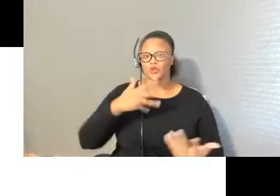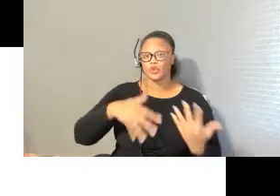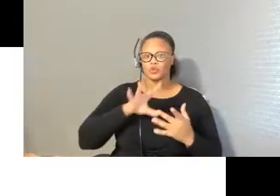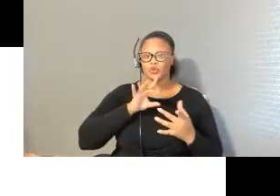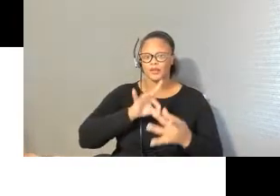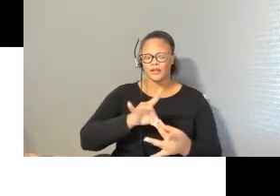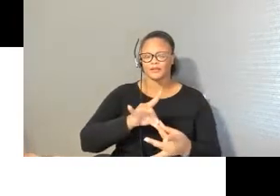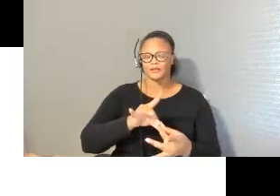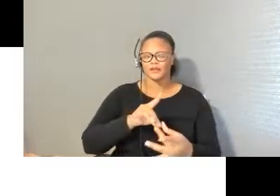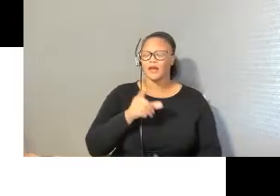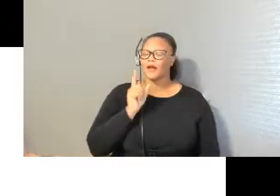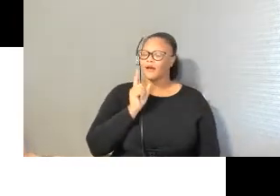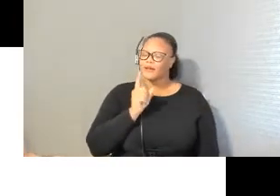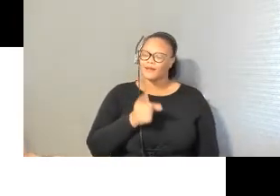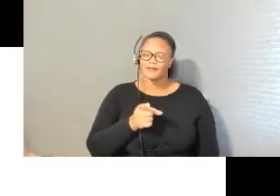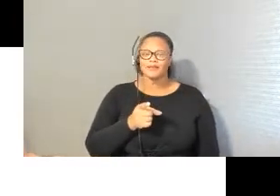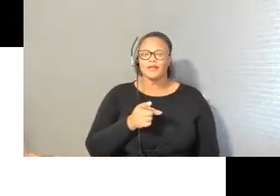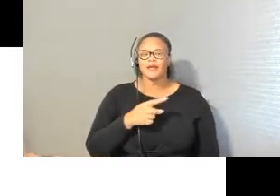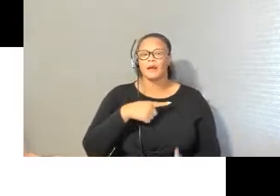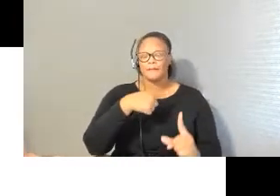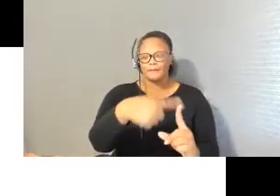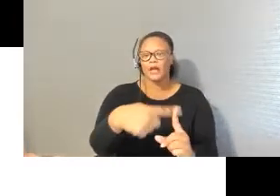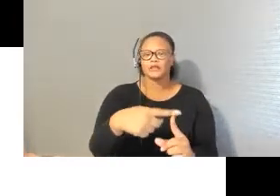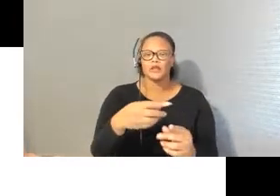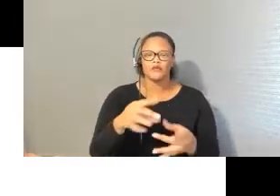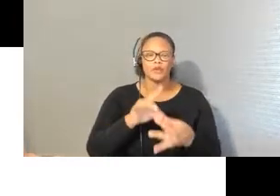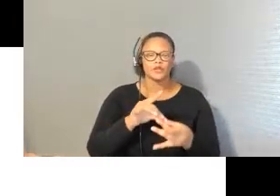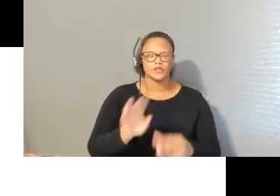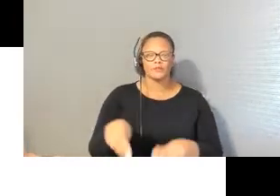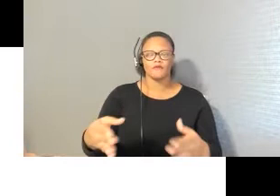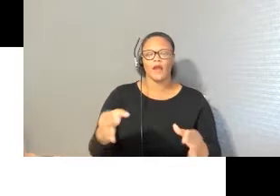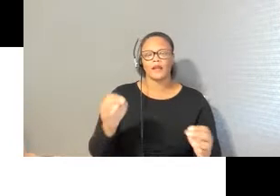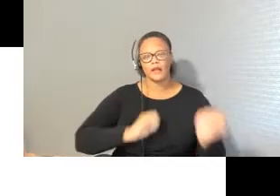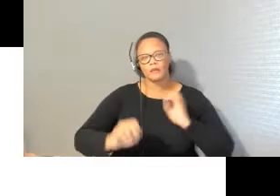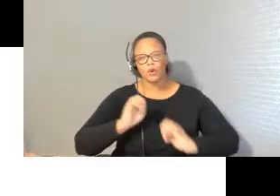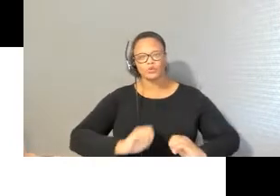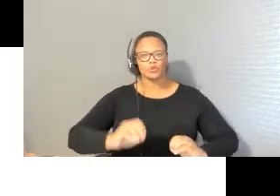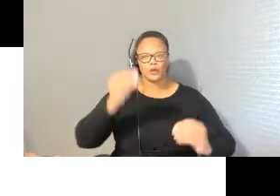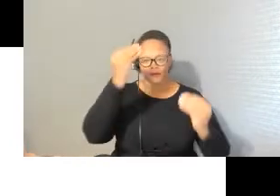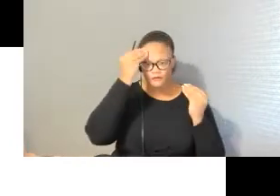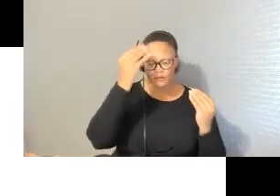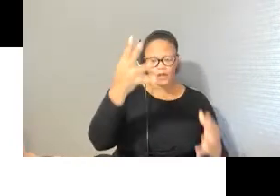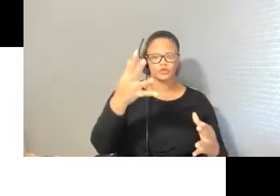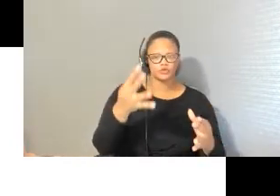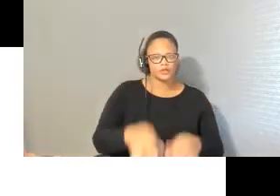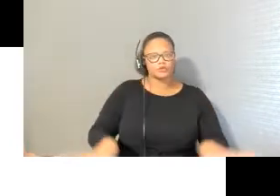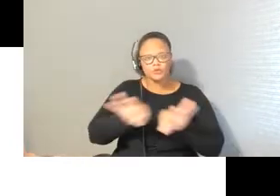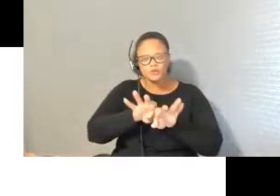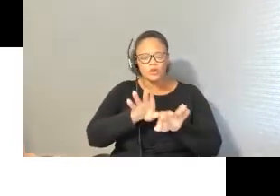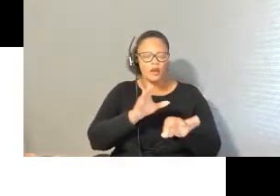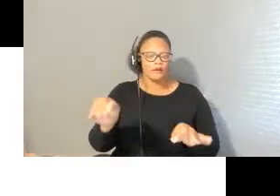right here is positive relationships that provide emotional, informational, instrumental, and spiritual